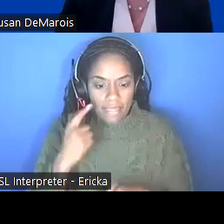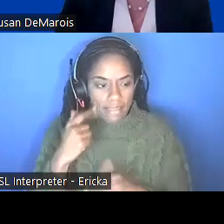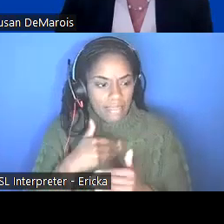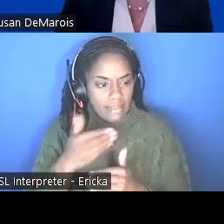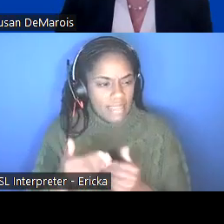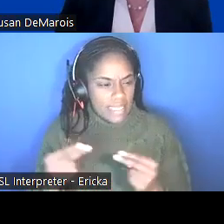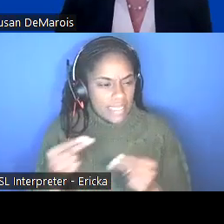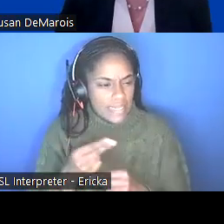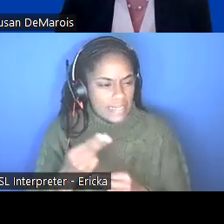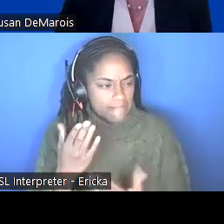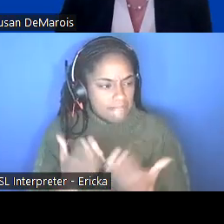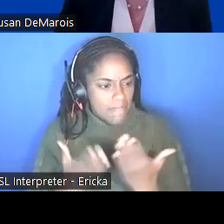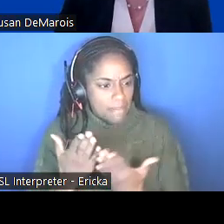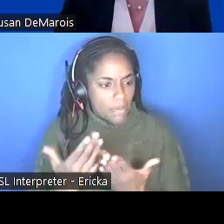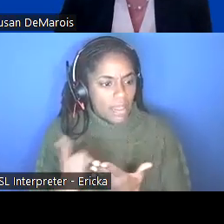slide, maybe we have